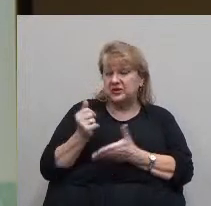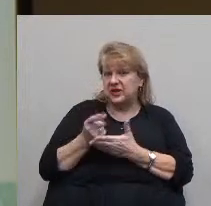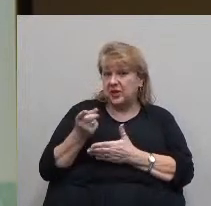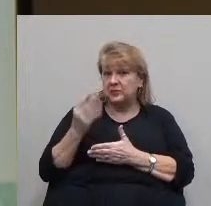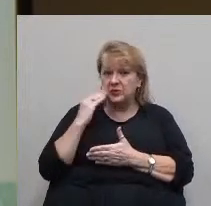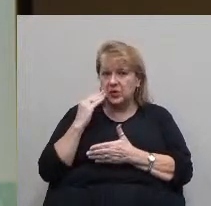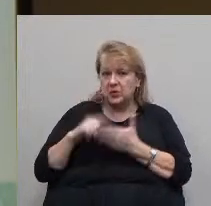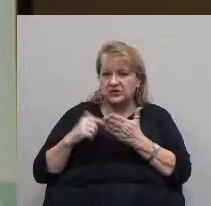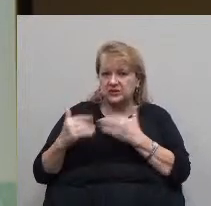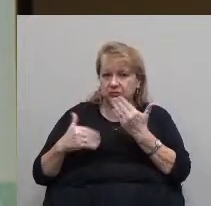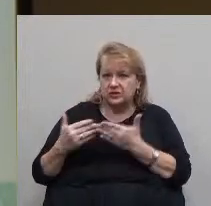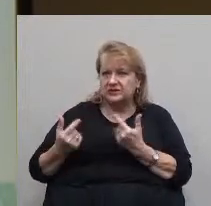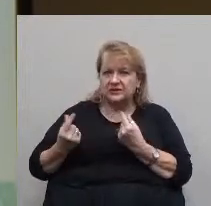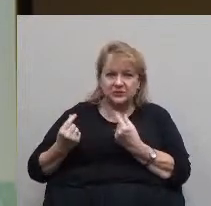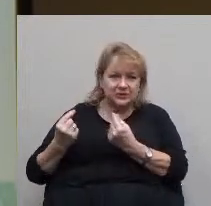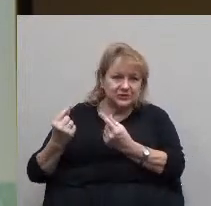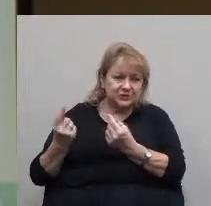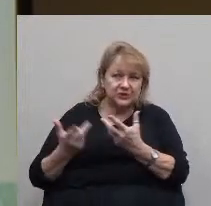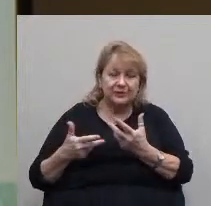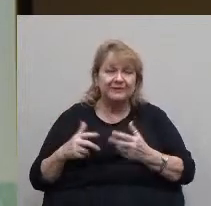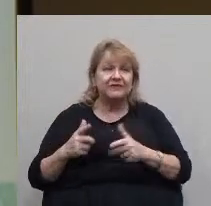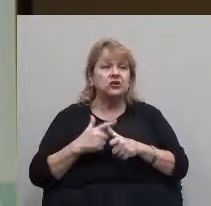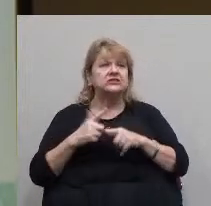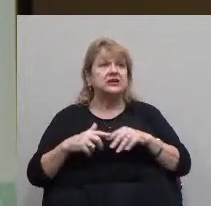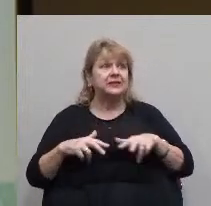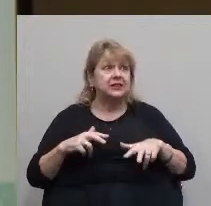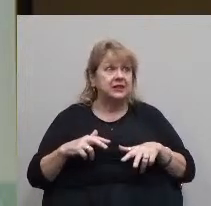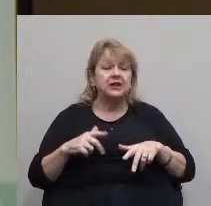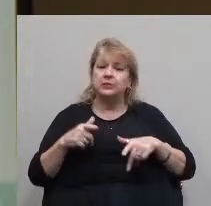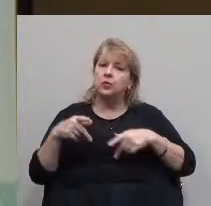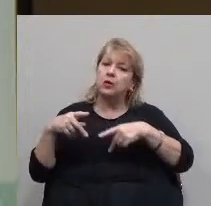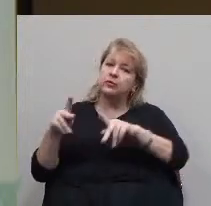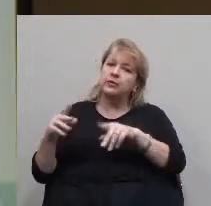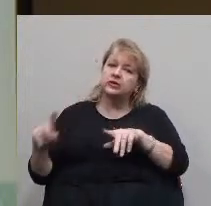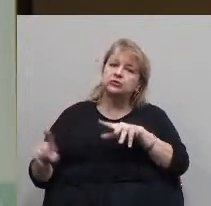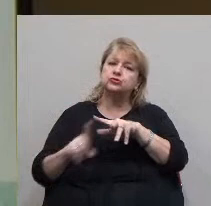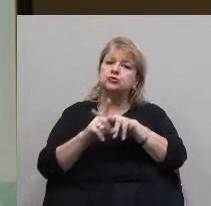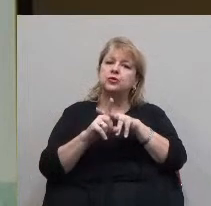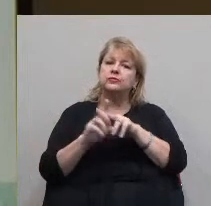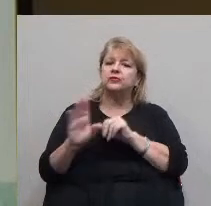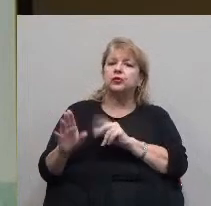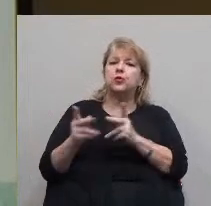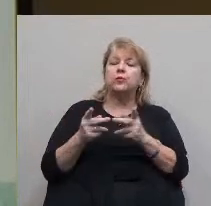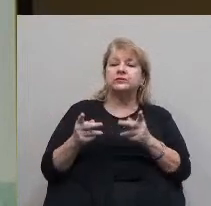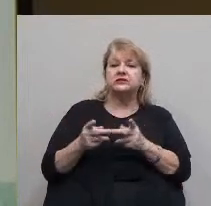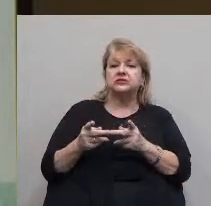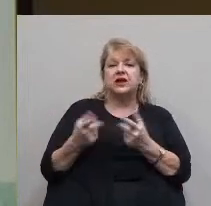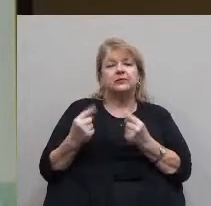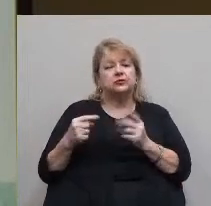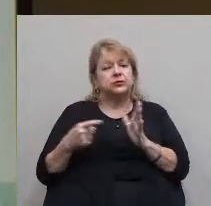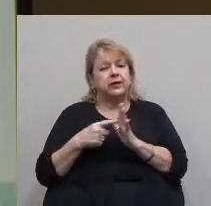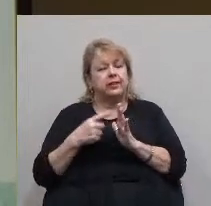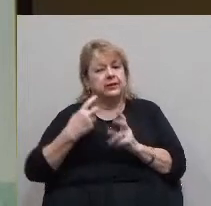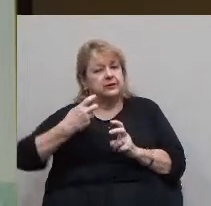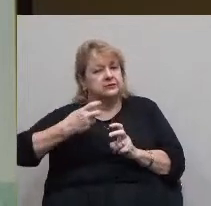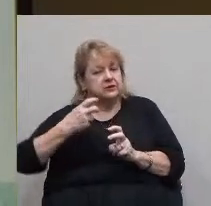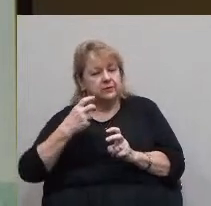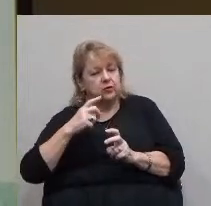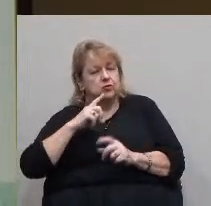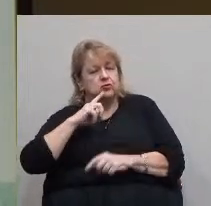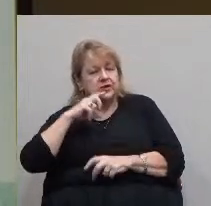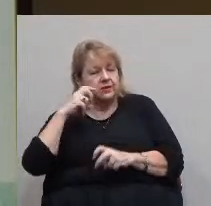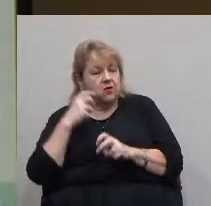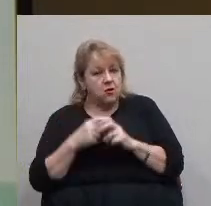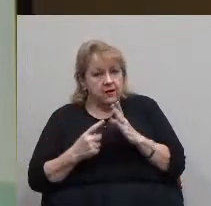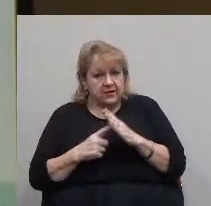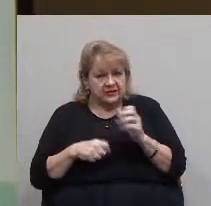process and how to do it, but you are allowed to do that. So I'm going to try really hard this year to give you as much heads up